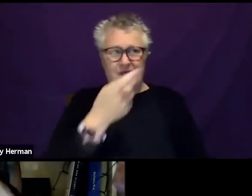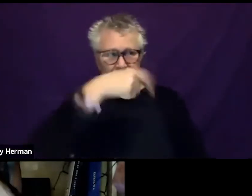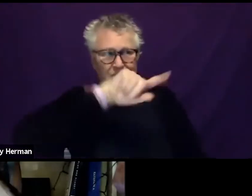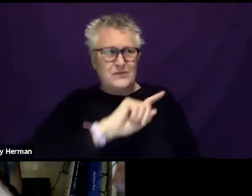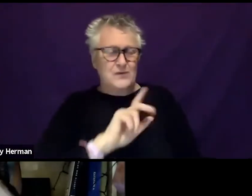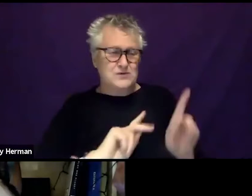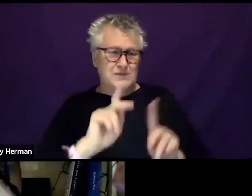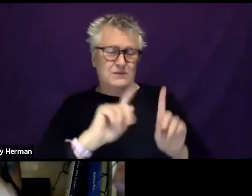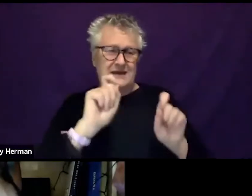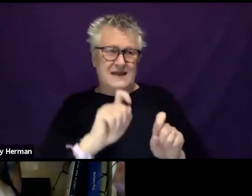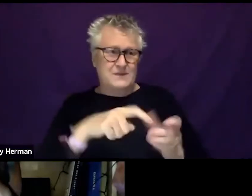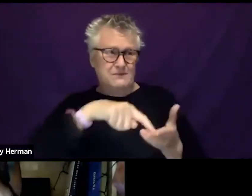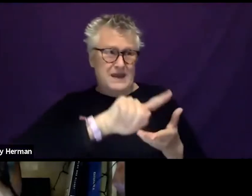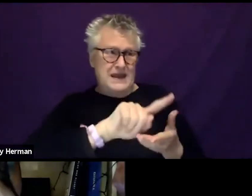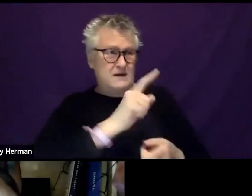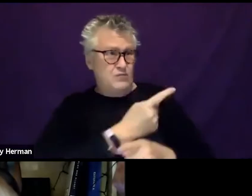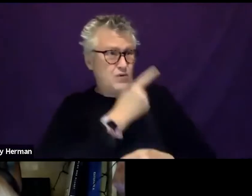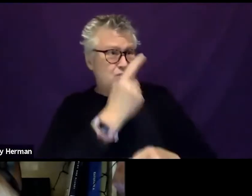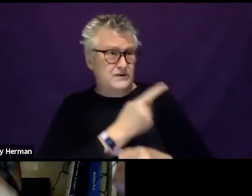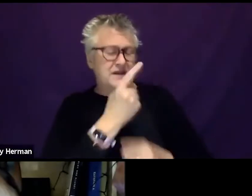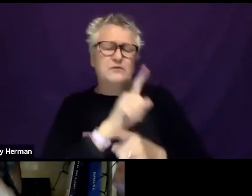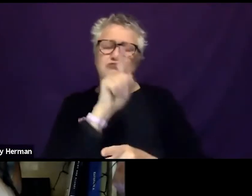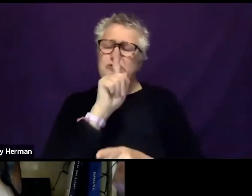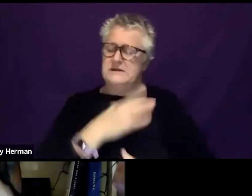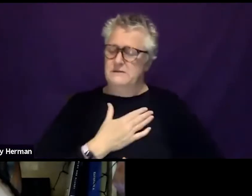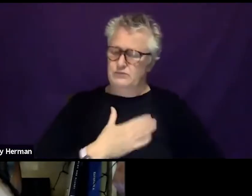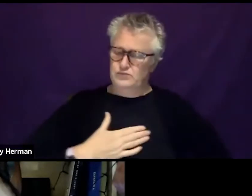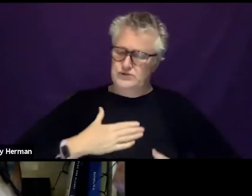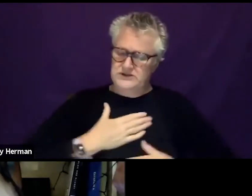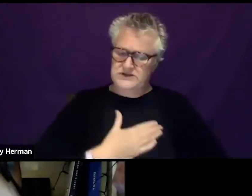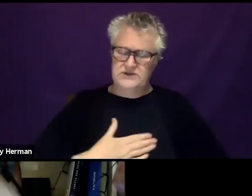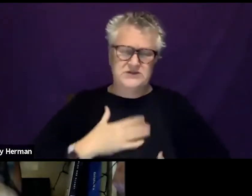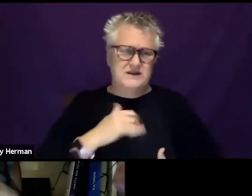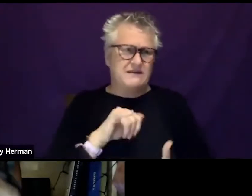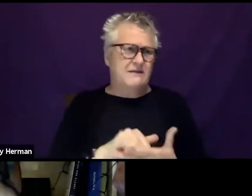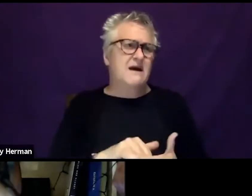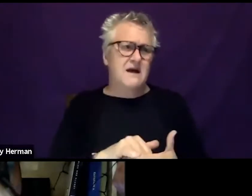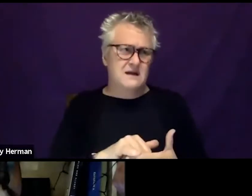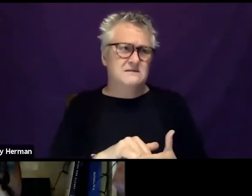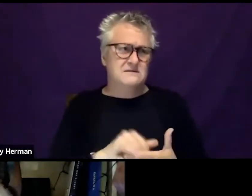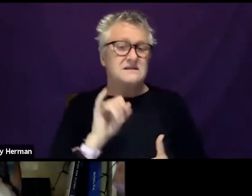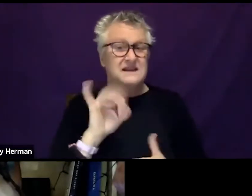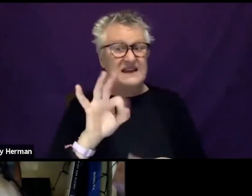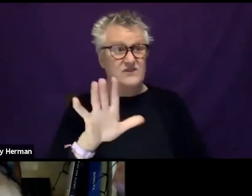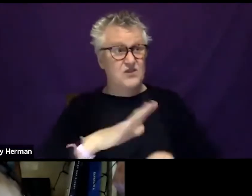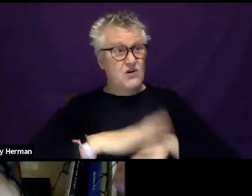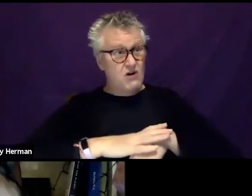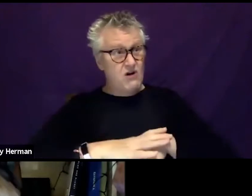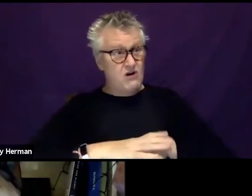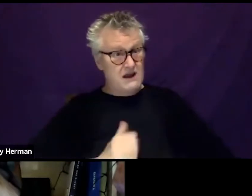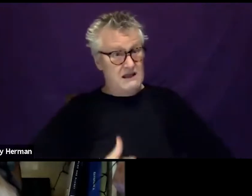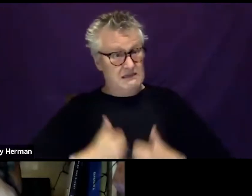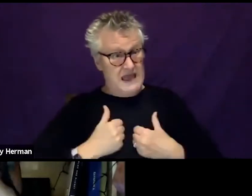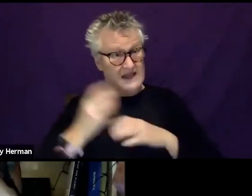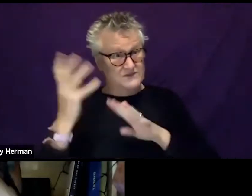we would really appreciate that. So if you're on live streaming, and if you haven't donated, any amount will help. I can't believe I'm